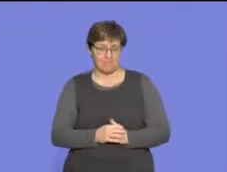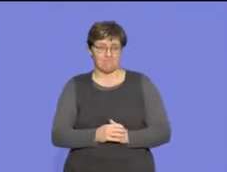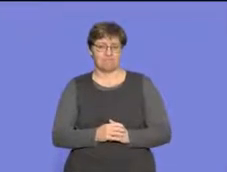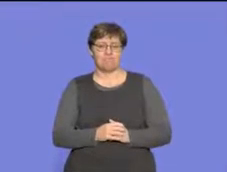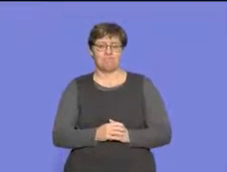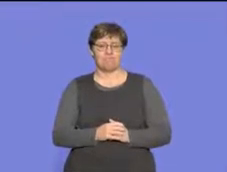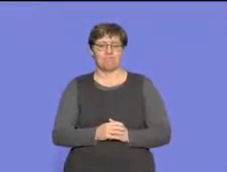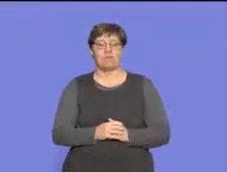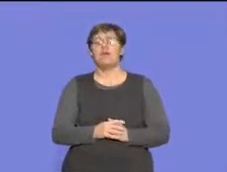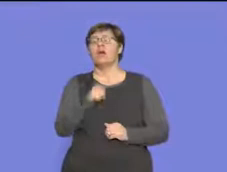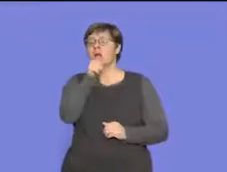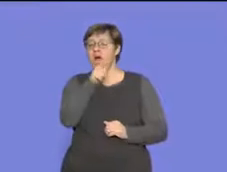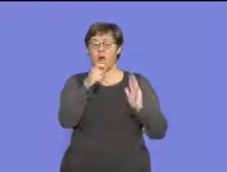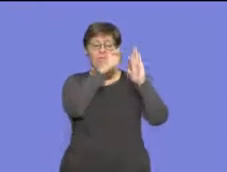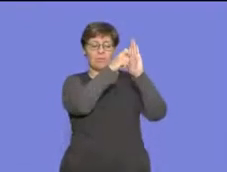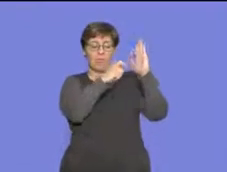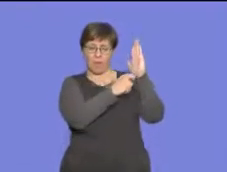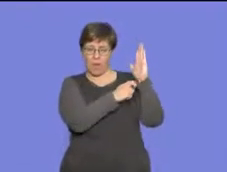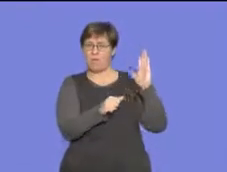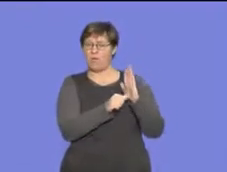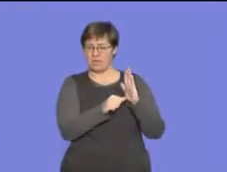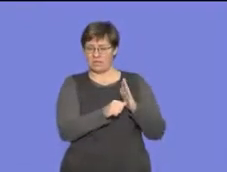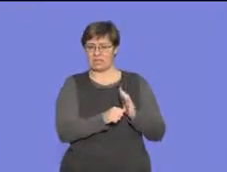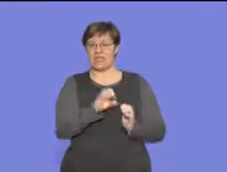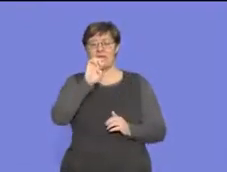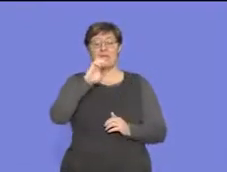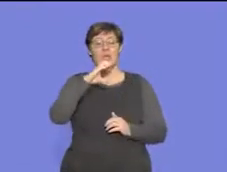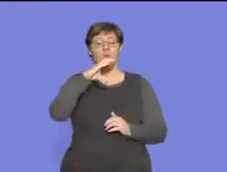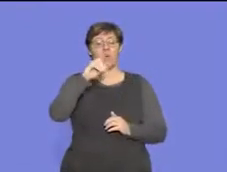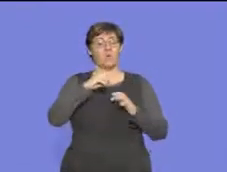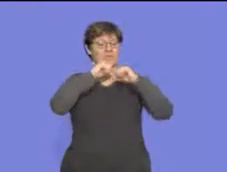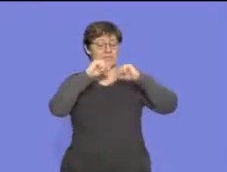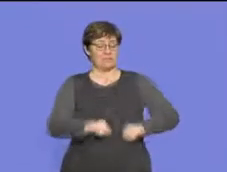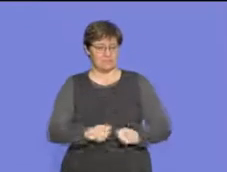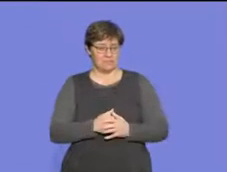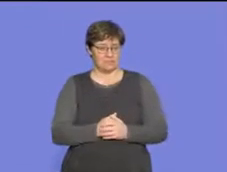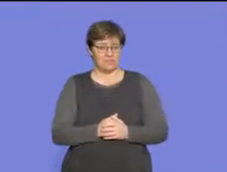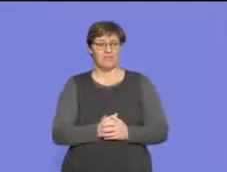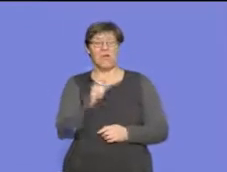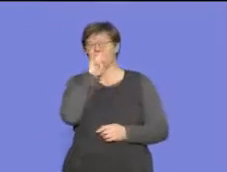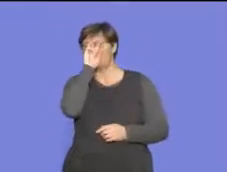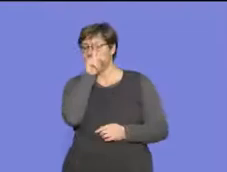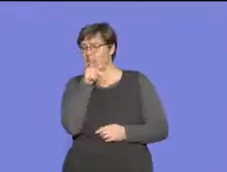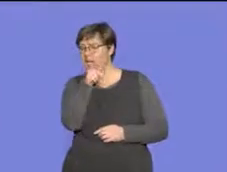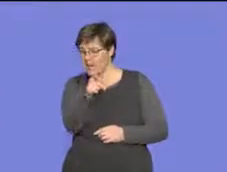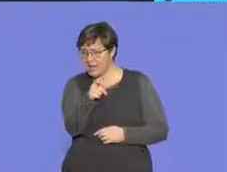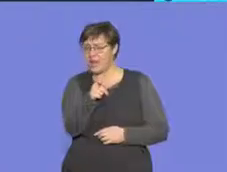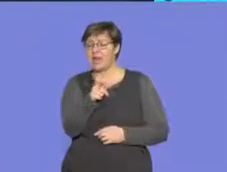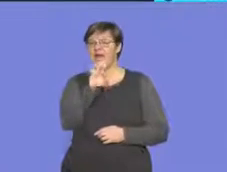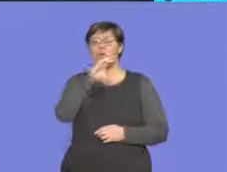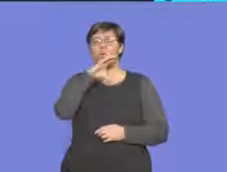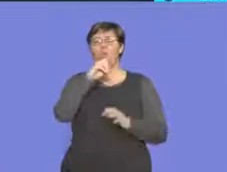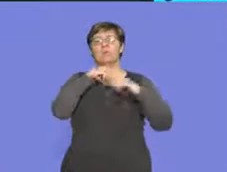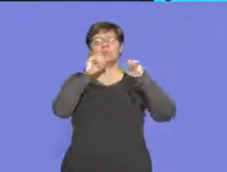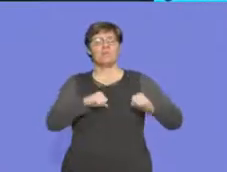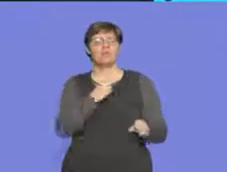It's important that we review some important terminology. Ecosystems. So guys, if you recollect, we've always looked at